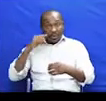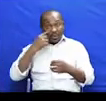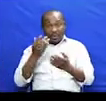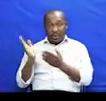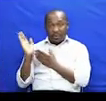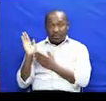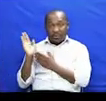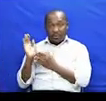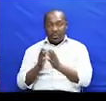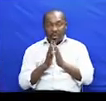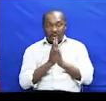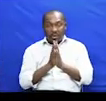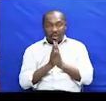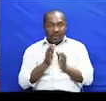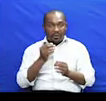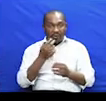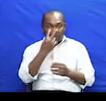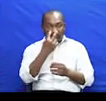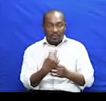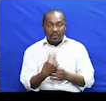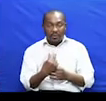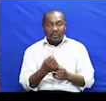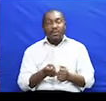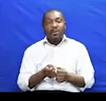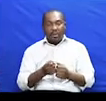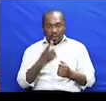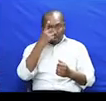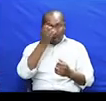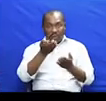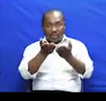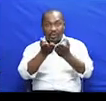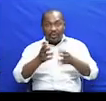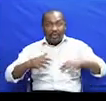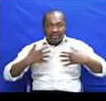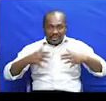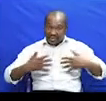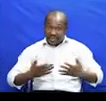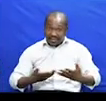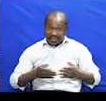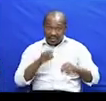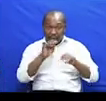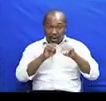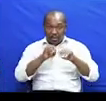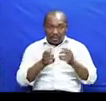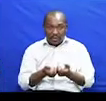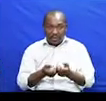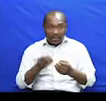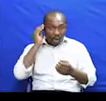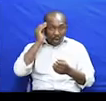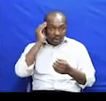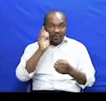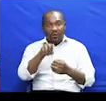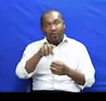listening. I hope you have enjoyed our calculations. I hope now the concept of molarity, the